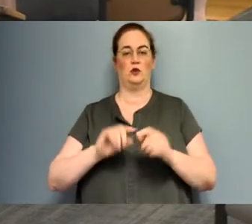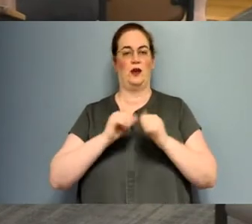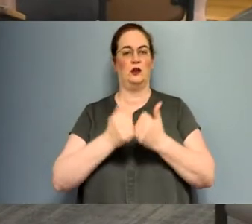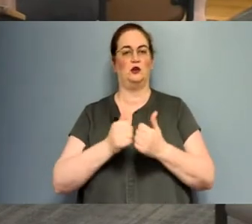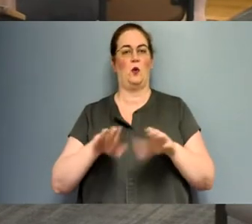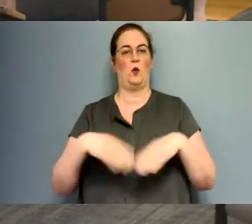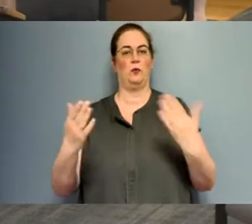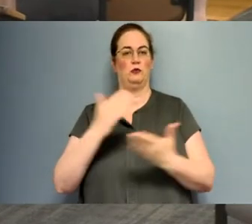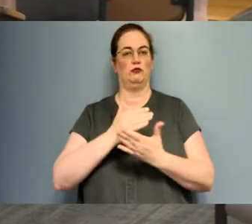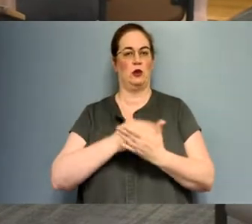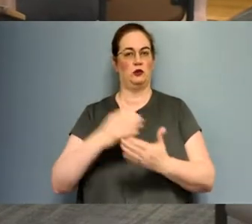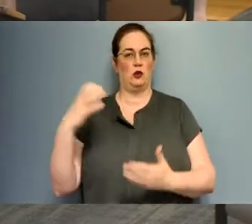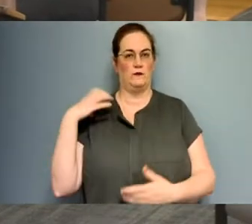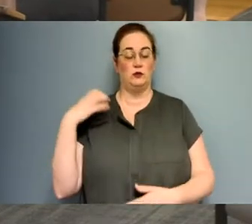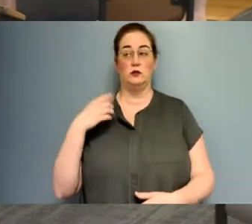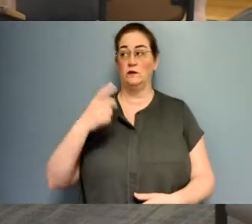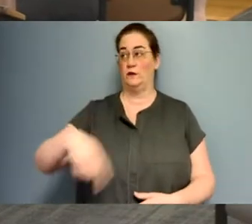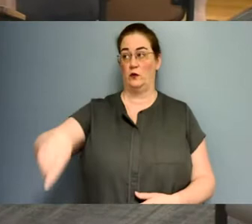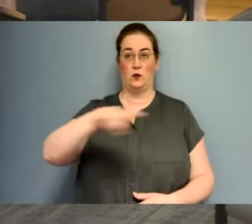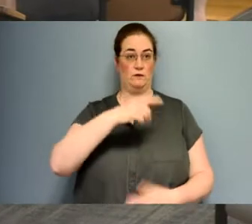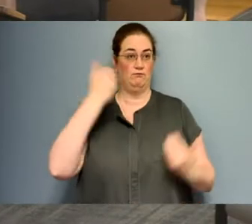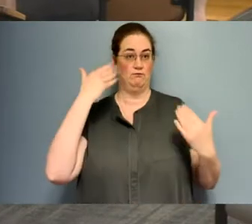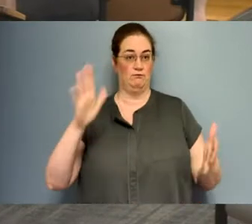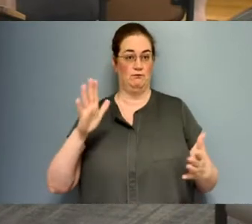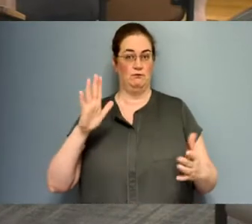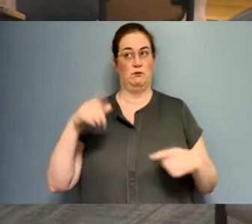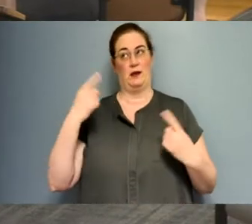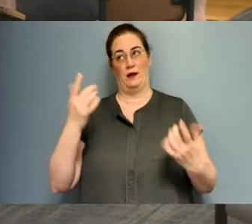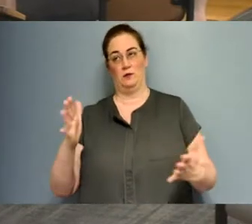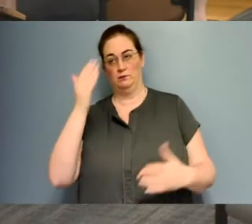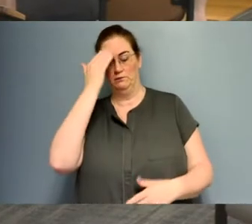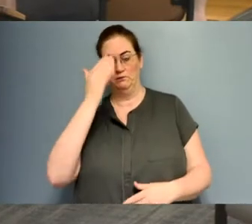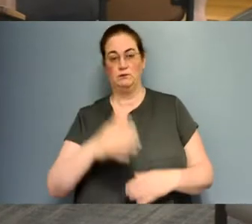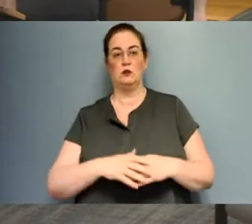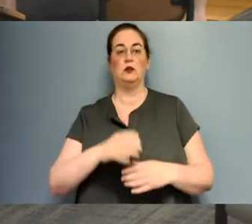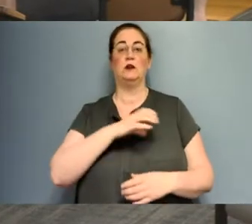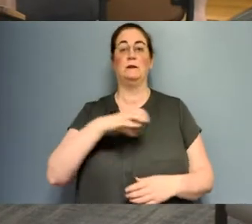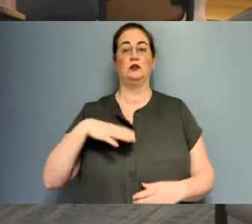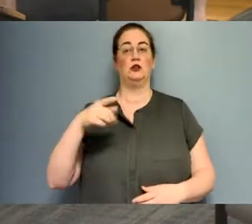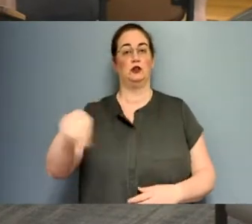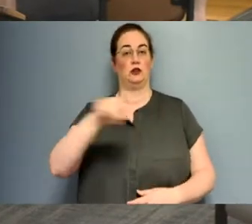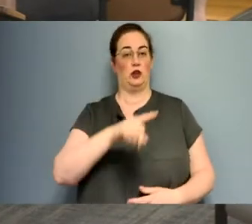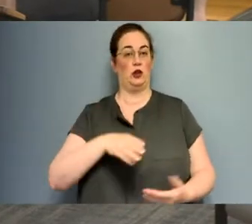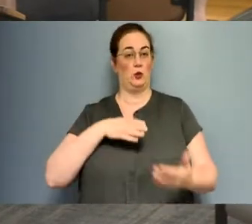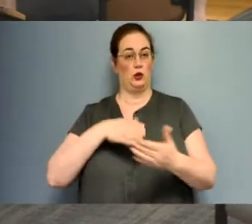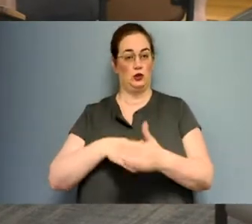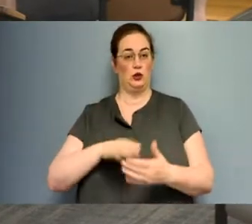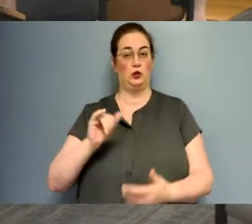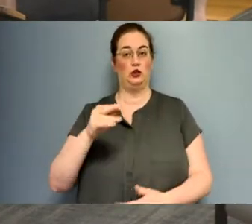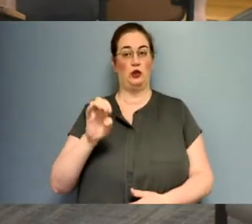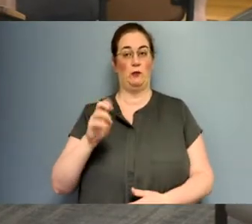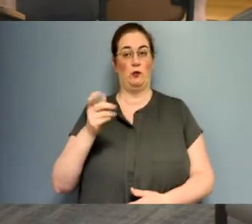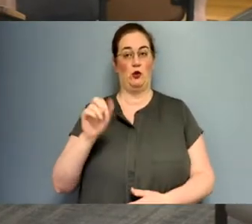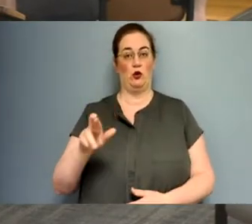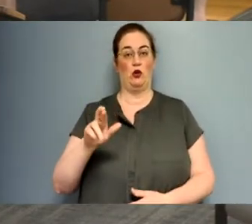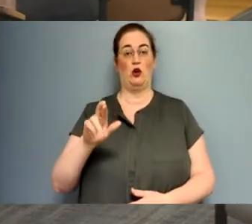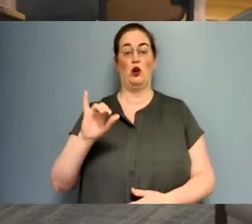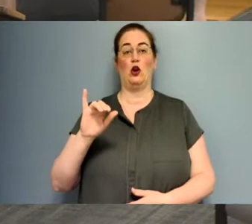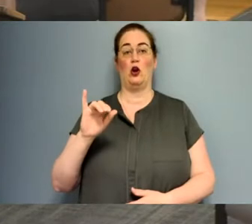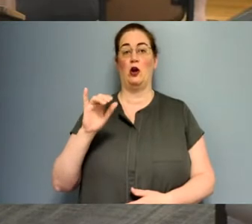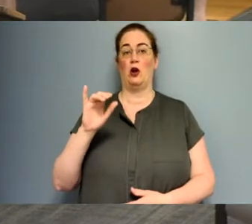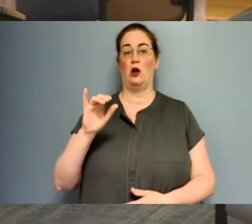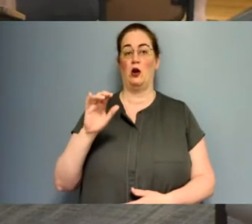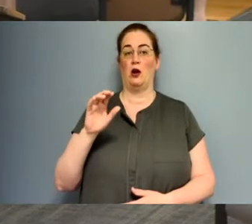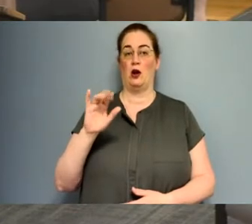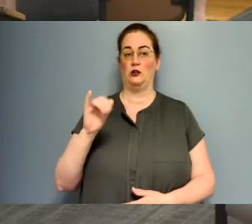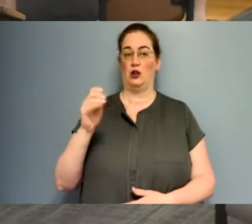officers. For those of us who don't know, but by now we do, commissioners, you are suing Jamie Walker and Megan Brock because you do not want